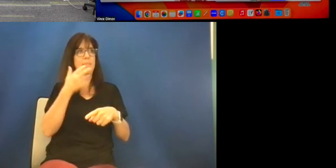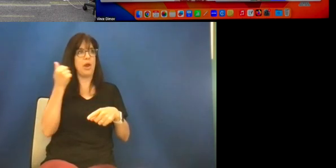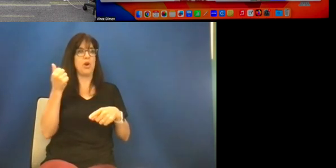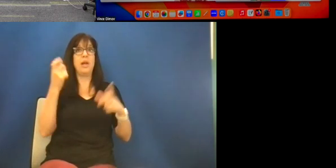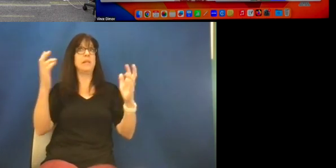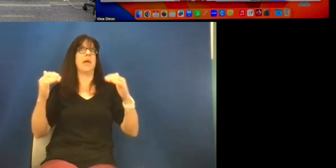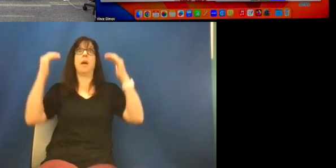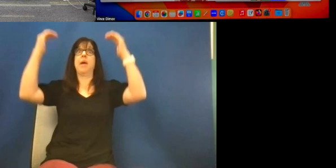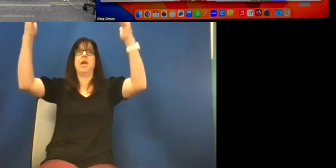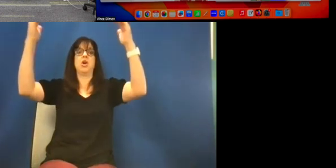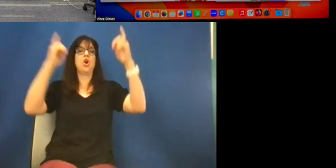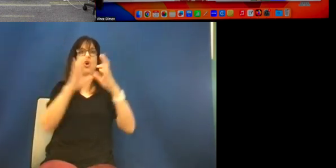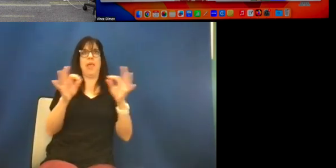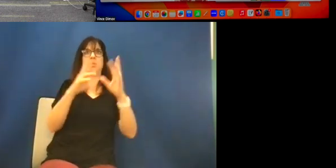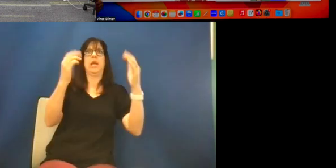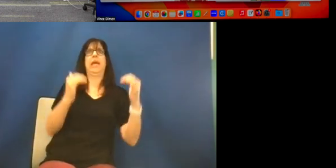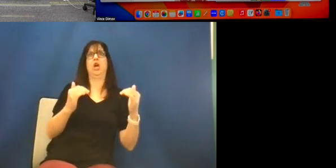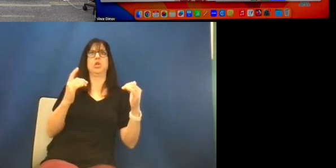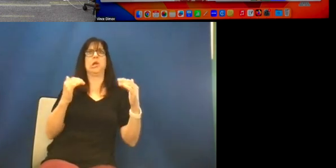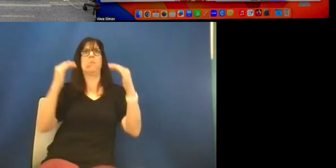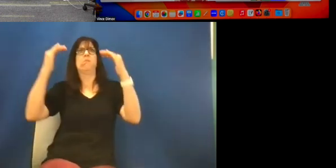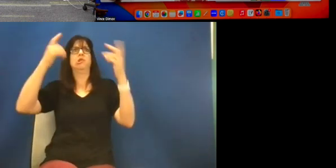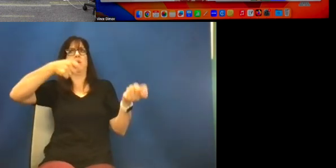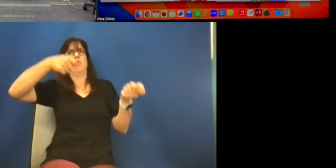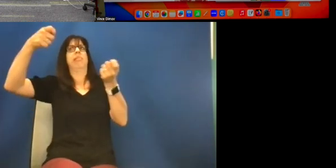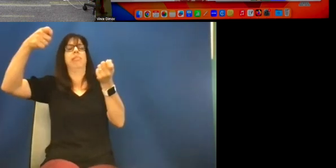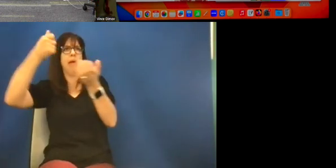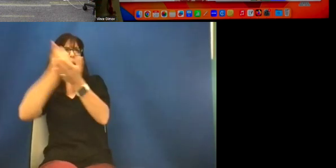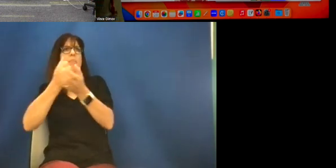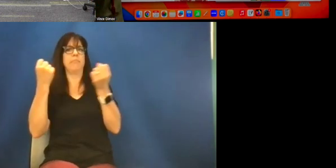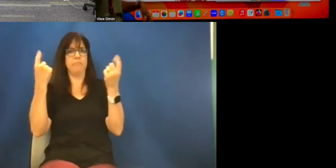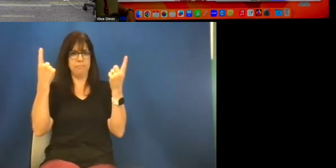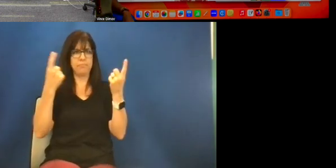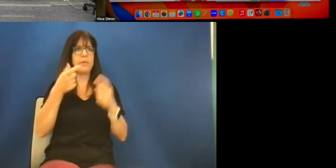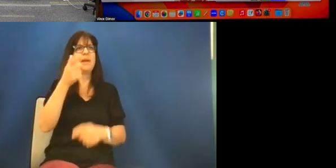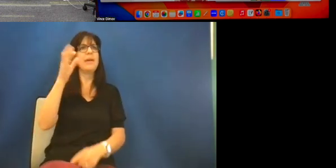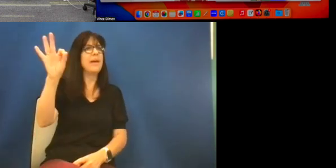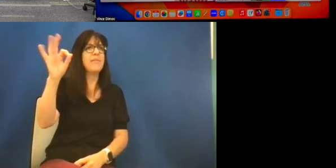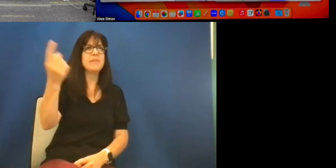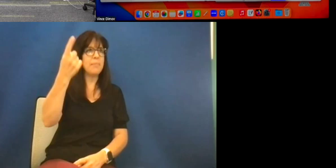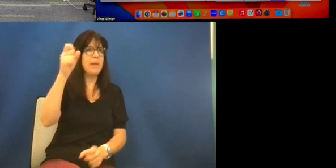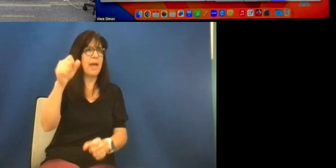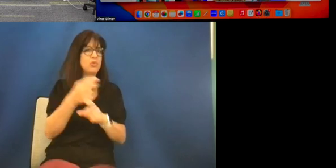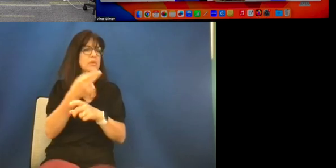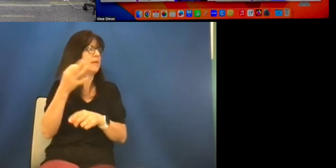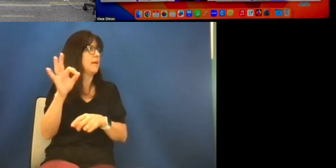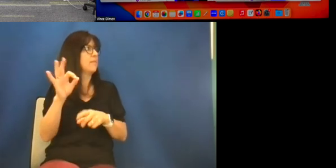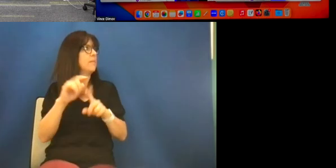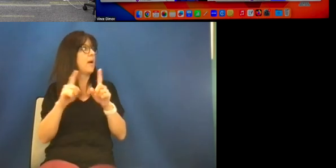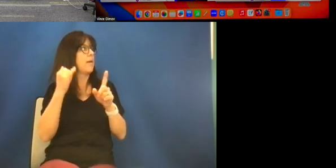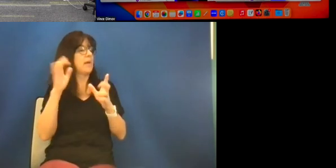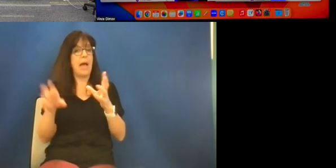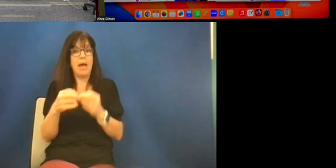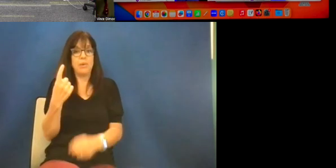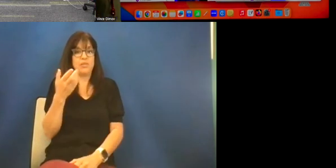vocab's like way up here compared to her language, so she's trying to like put it there. You can do little gifs and stuff. The cool thing too, if I'm gonna add one, it's